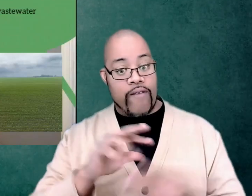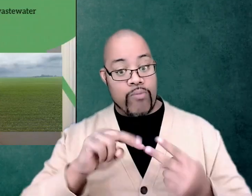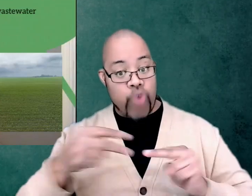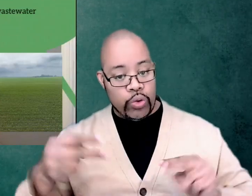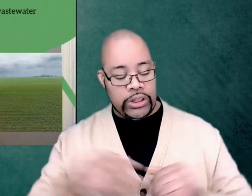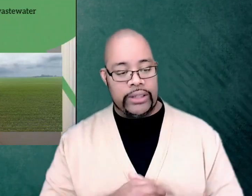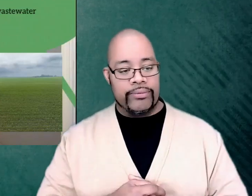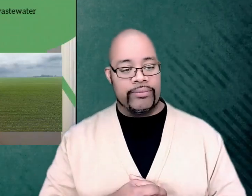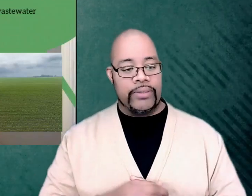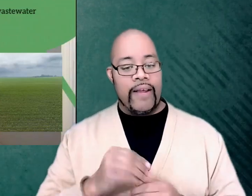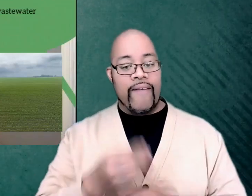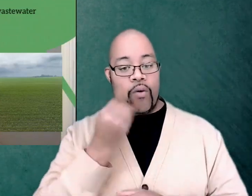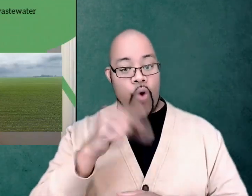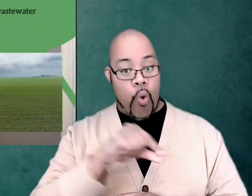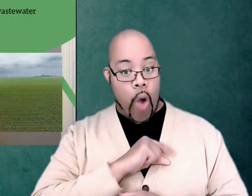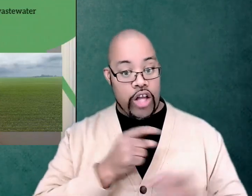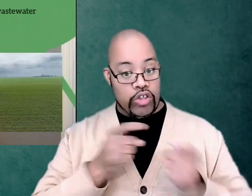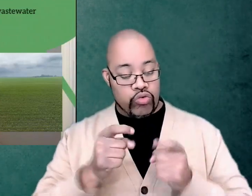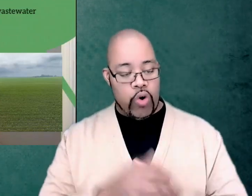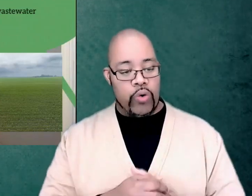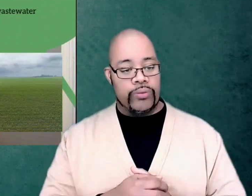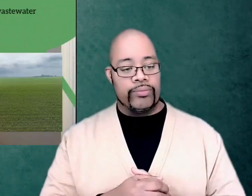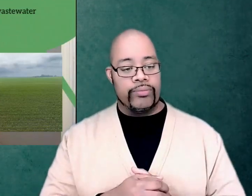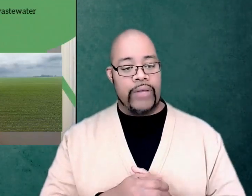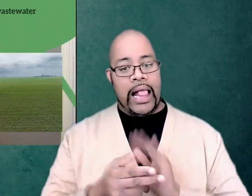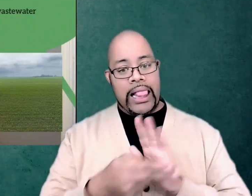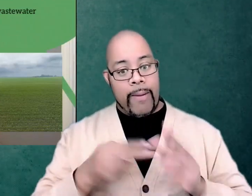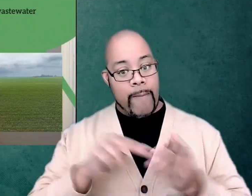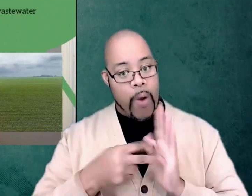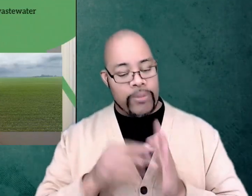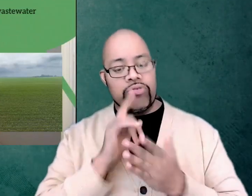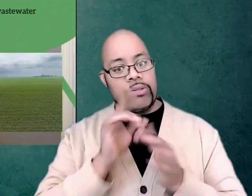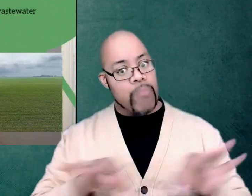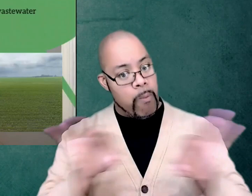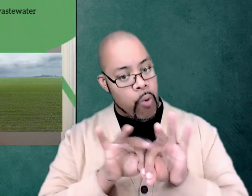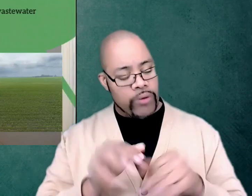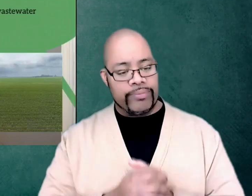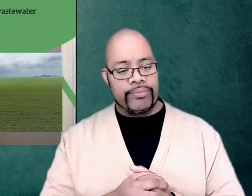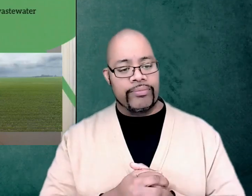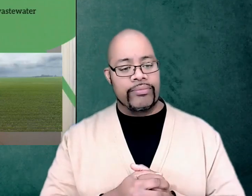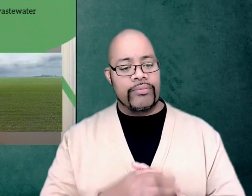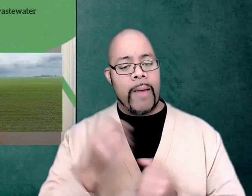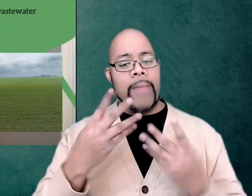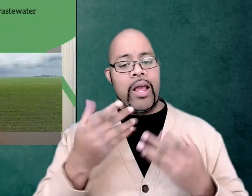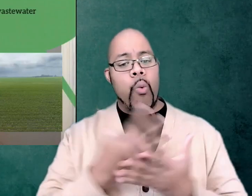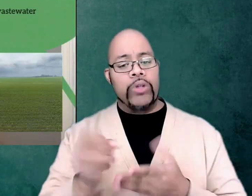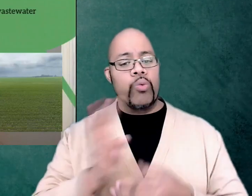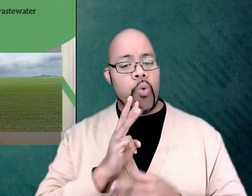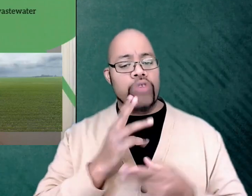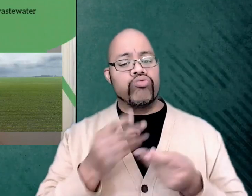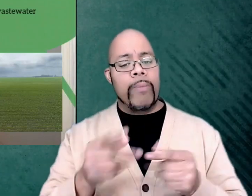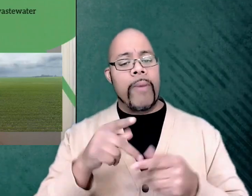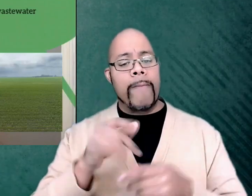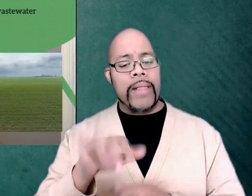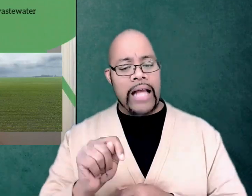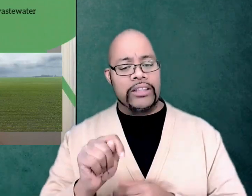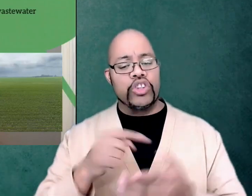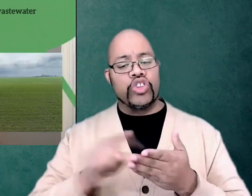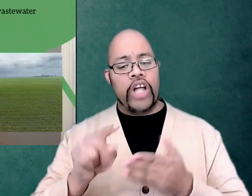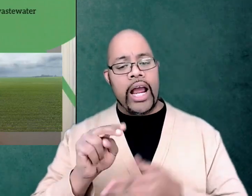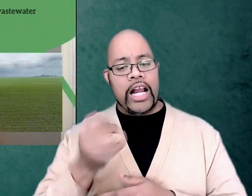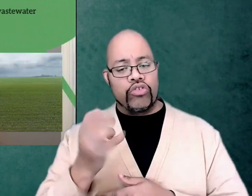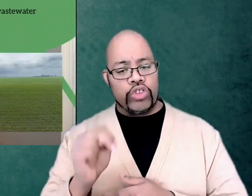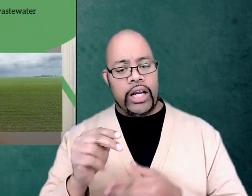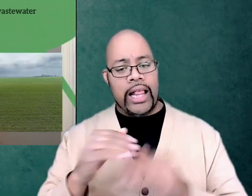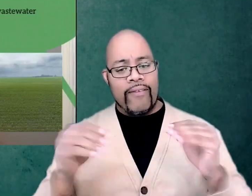protein in food for quality control and labeling purposes, which we all know are super important. And many wastewater treatment plants will also check